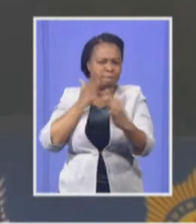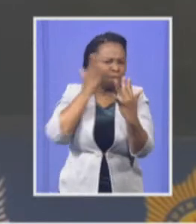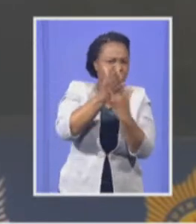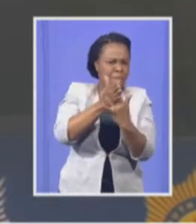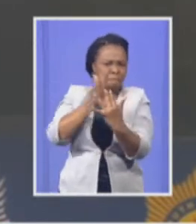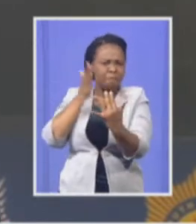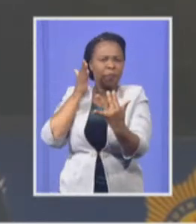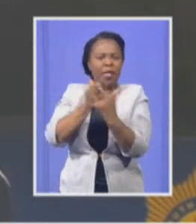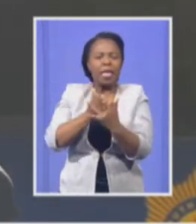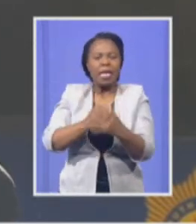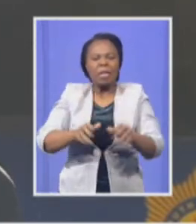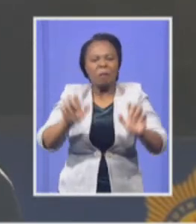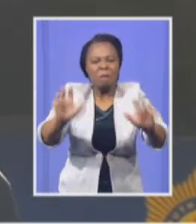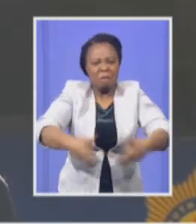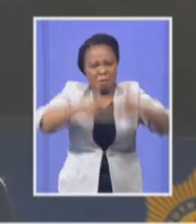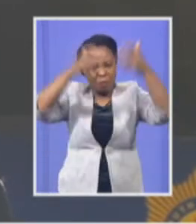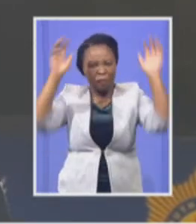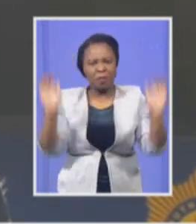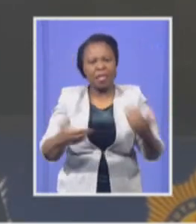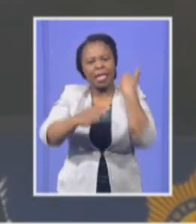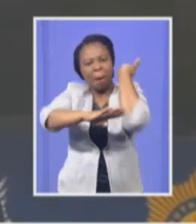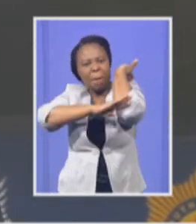to mantras,